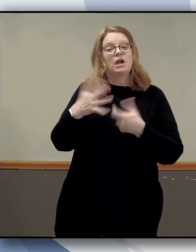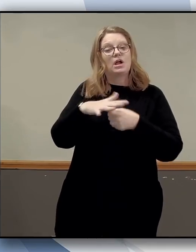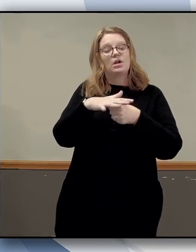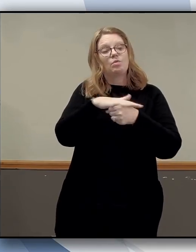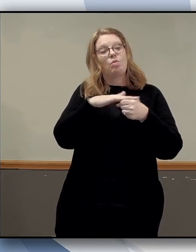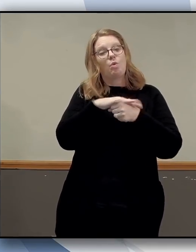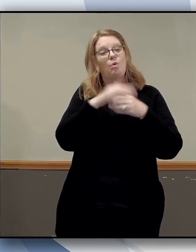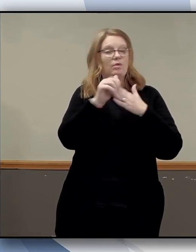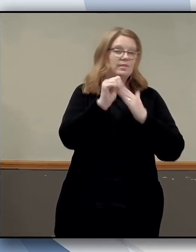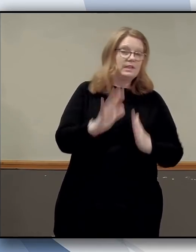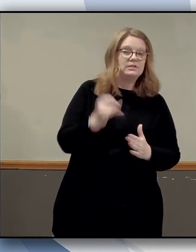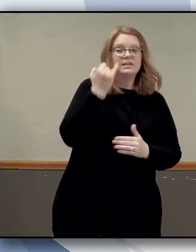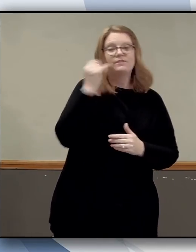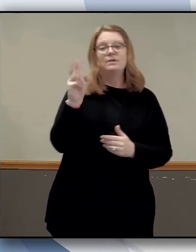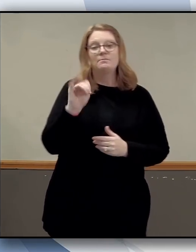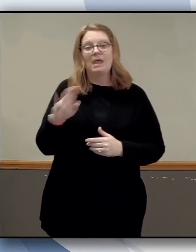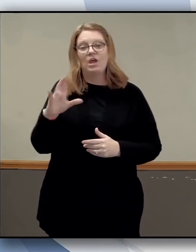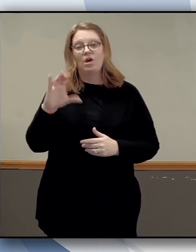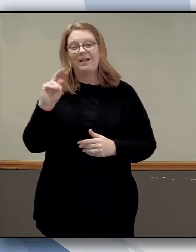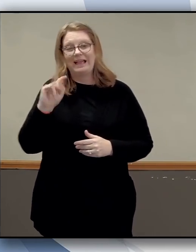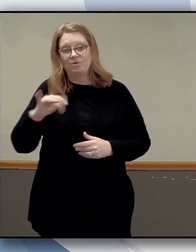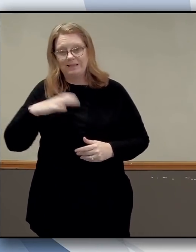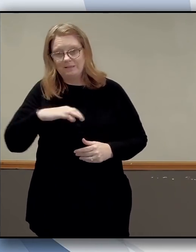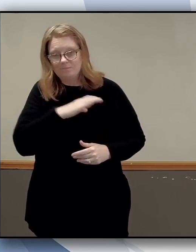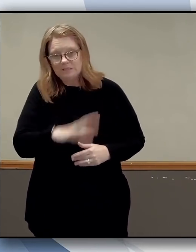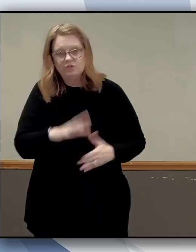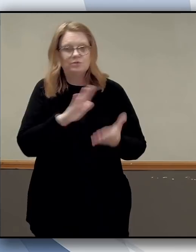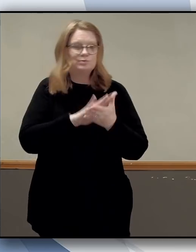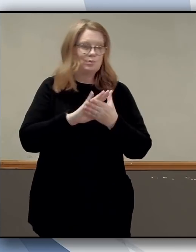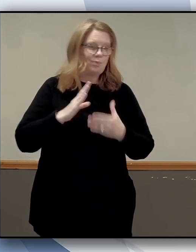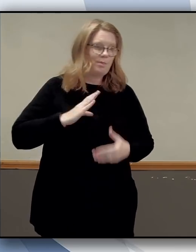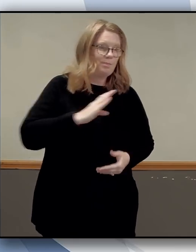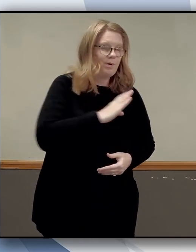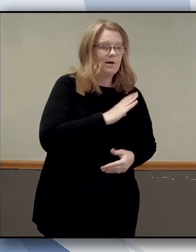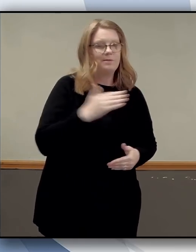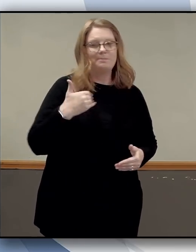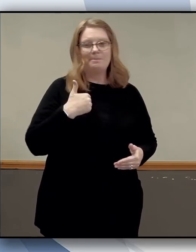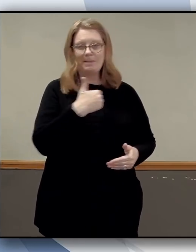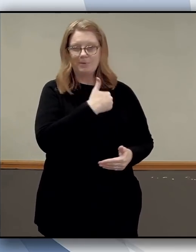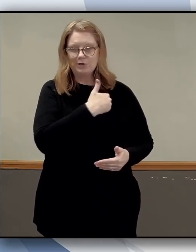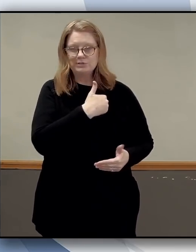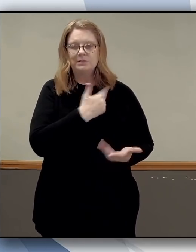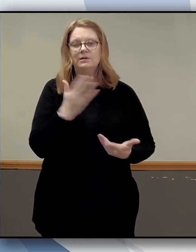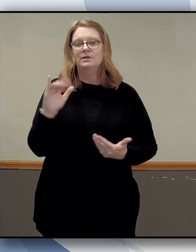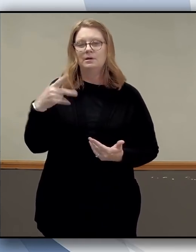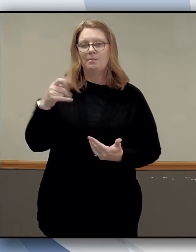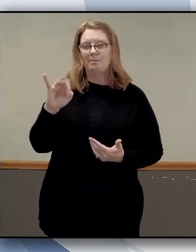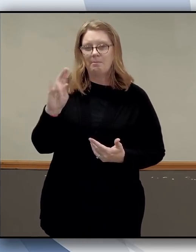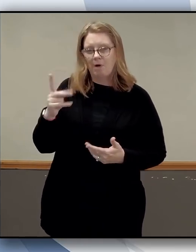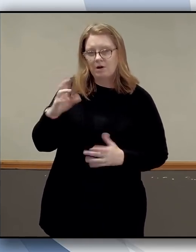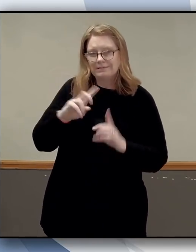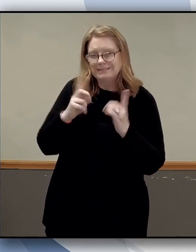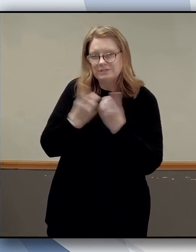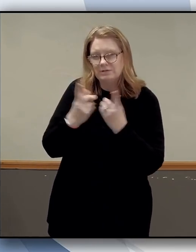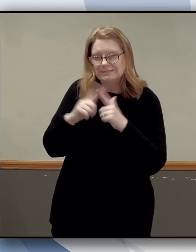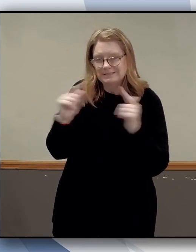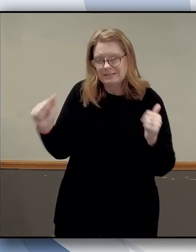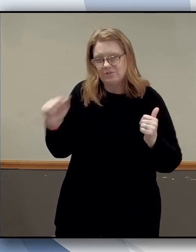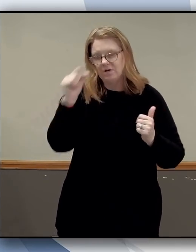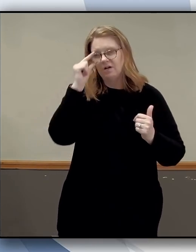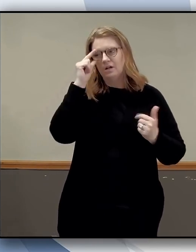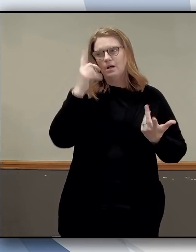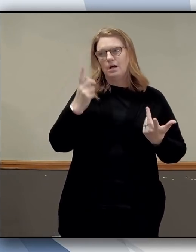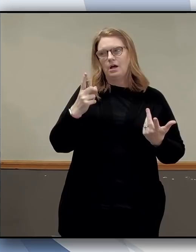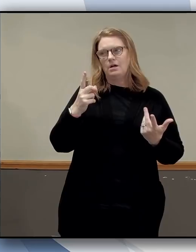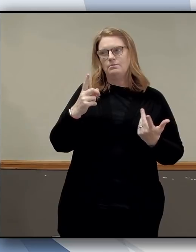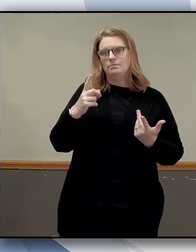mayor, city commissioner, county commissioners, school board members that are elected, park districts, et cetera. And I do want to say